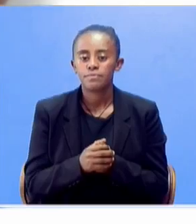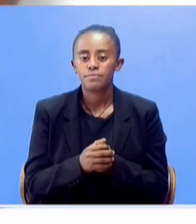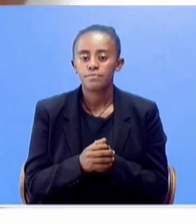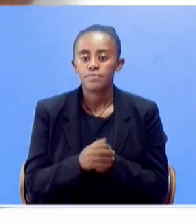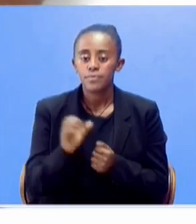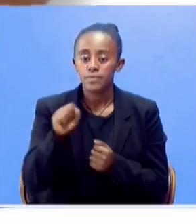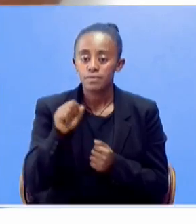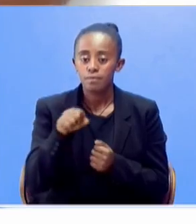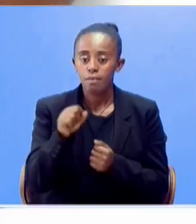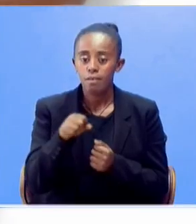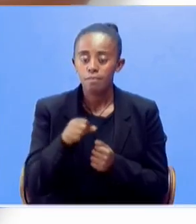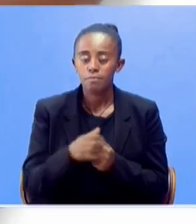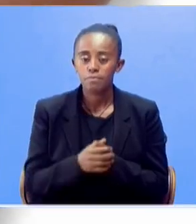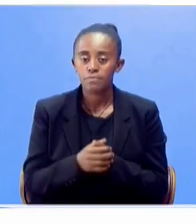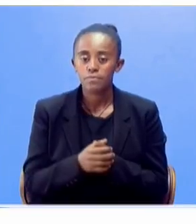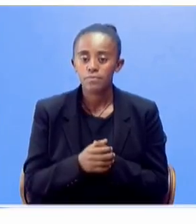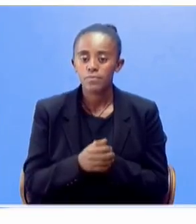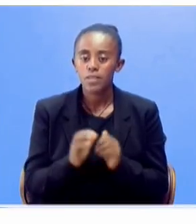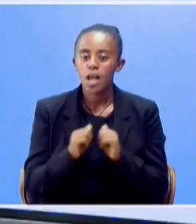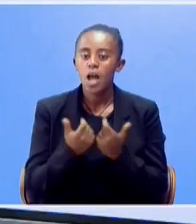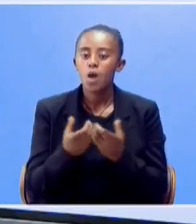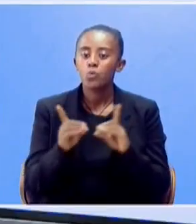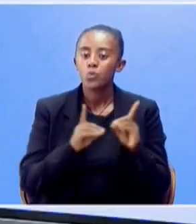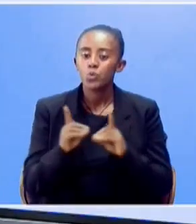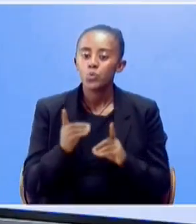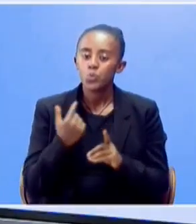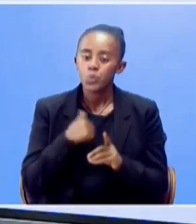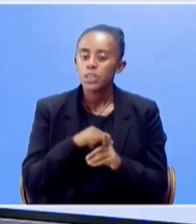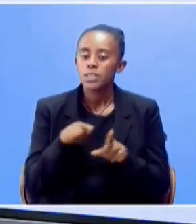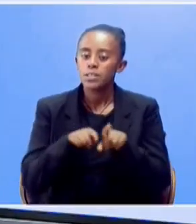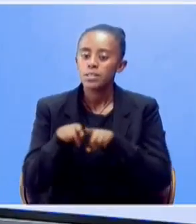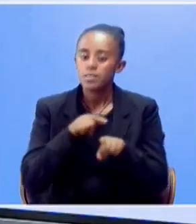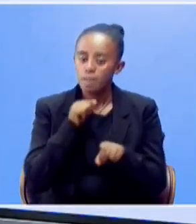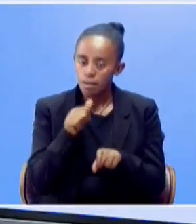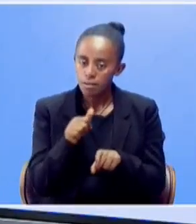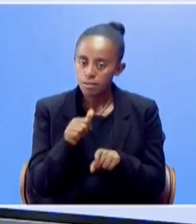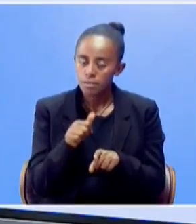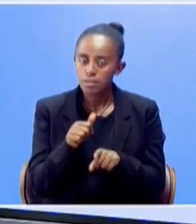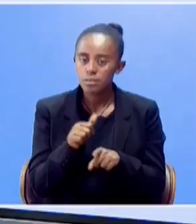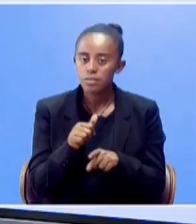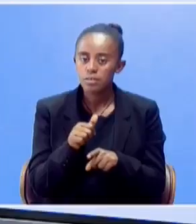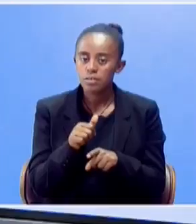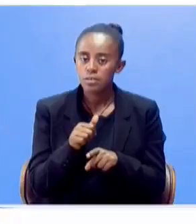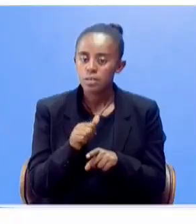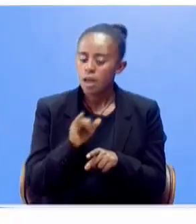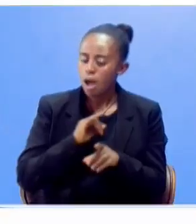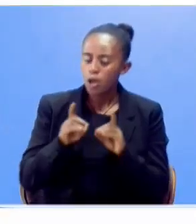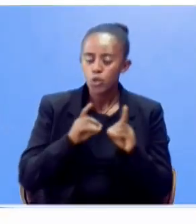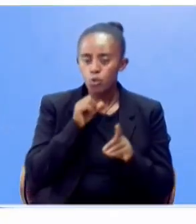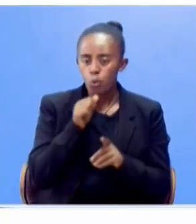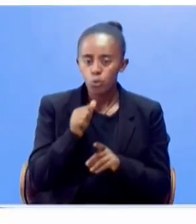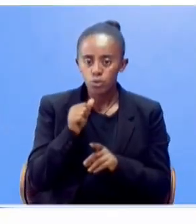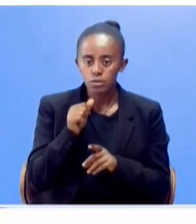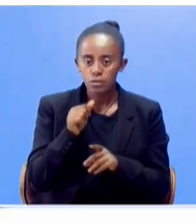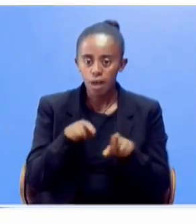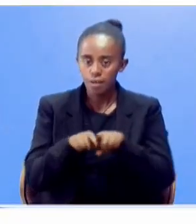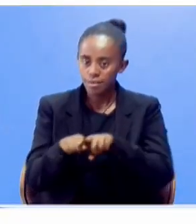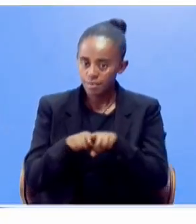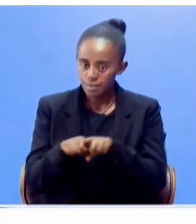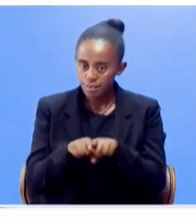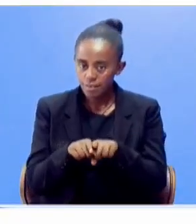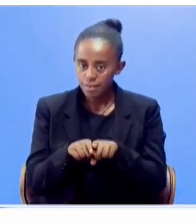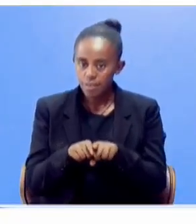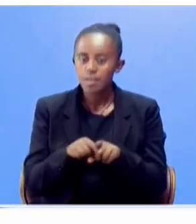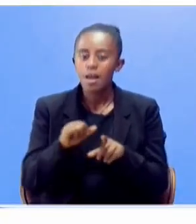Yeah? How do we disagree? Yes? Do you say, I don't agree?